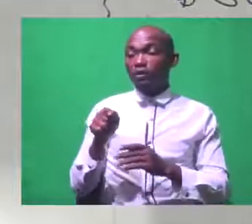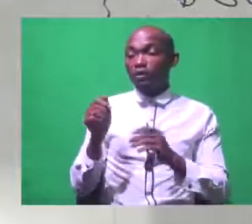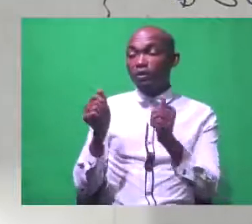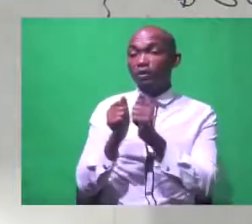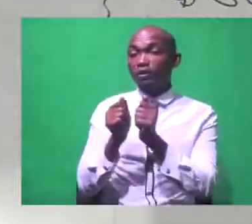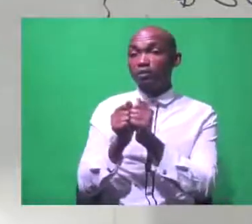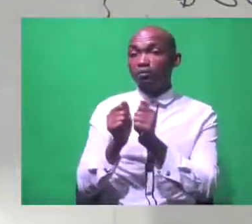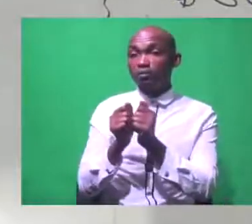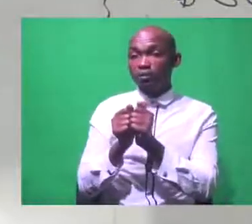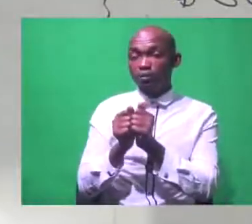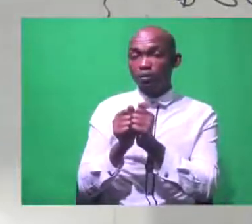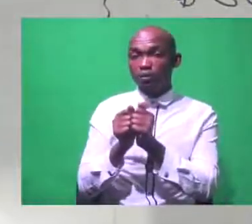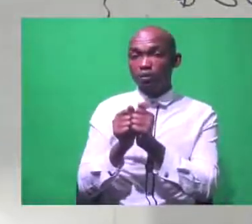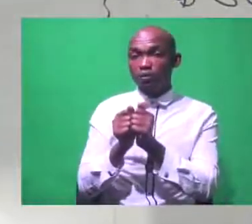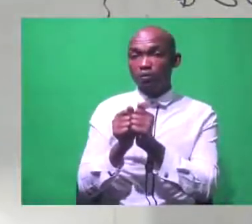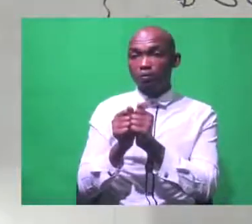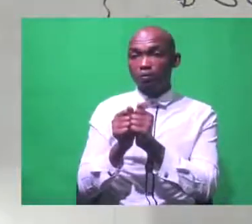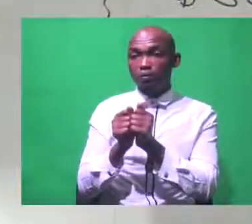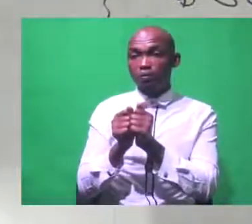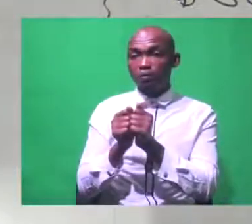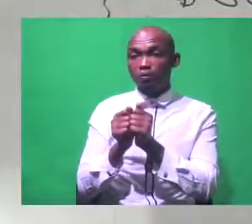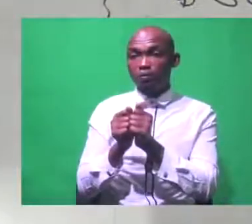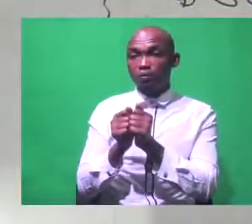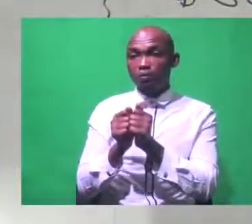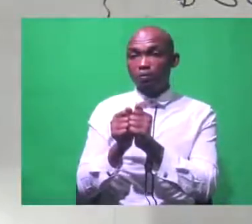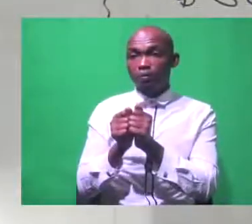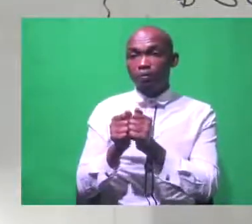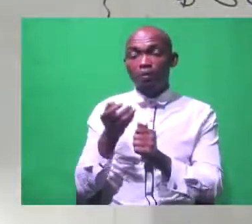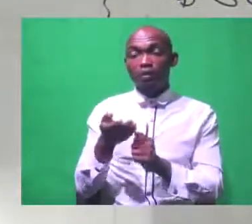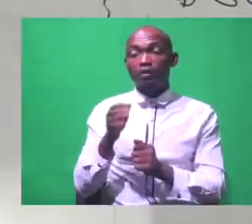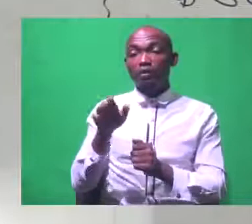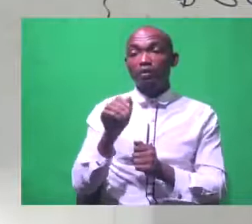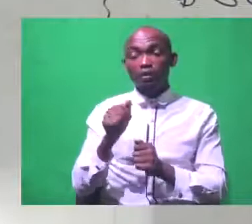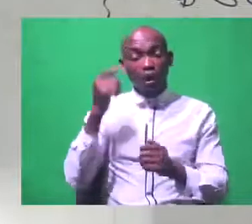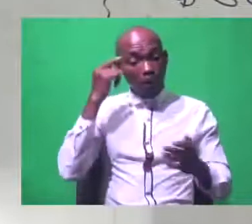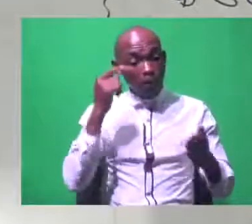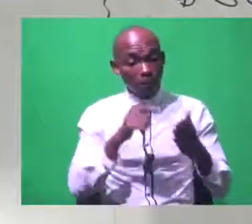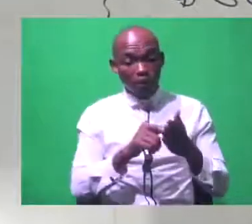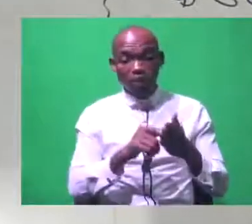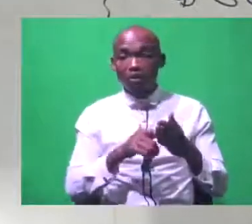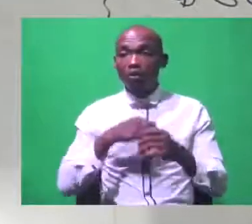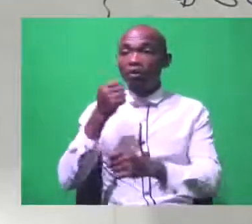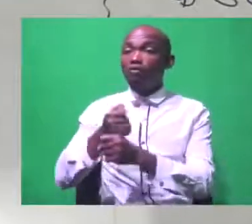This is what? Instrument. And is what called means of labor.